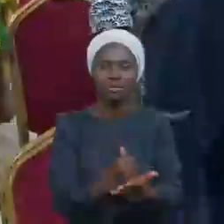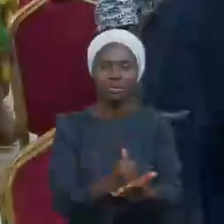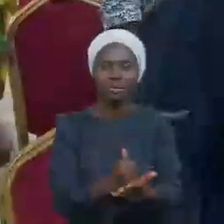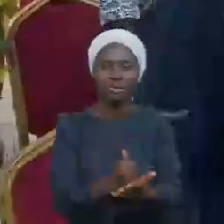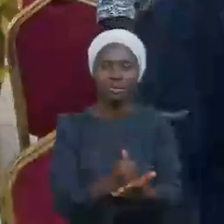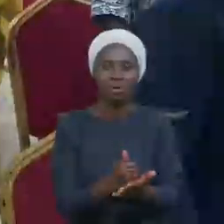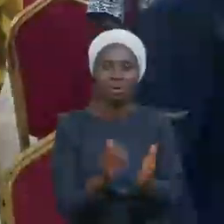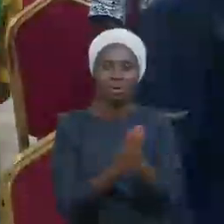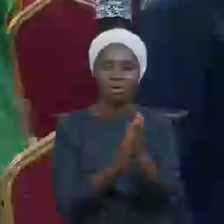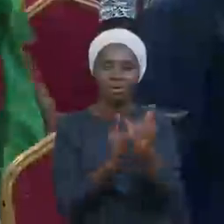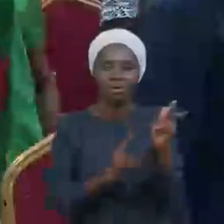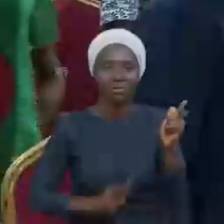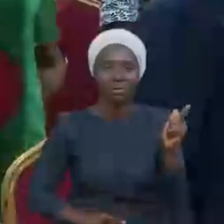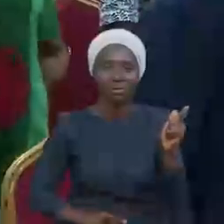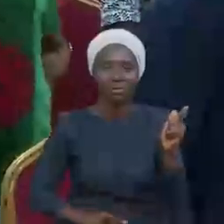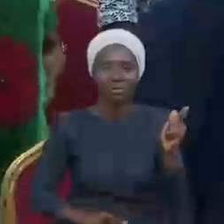Praise the Lord.